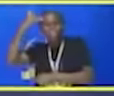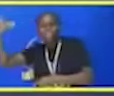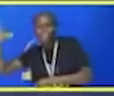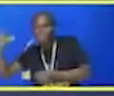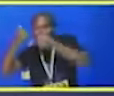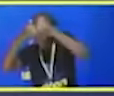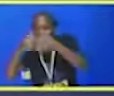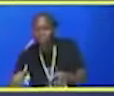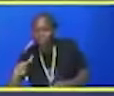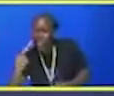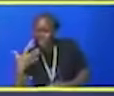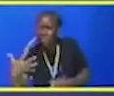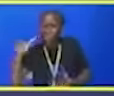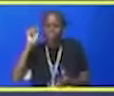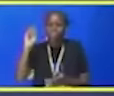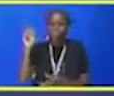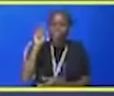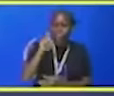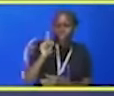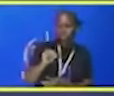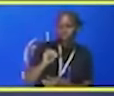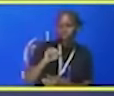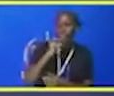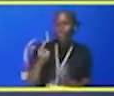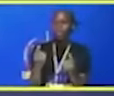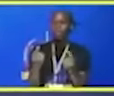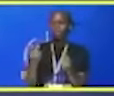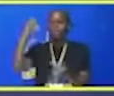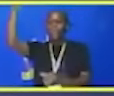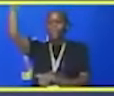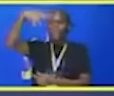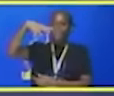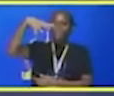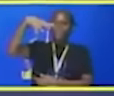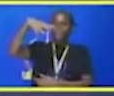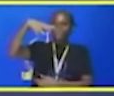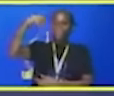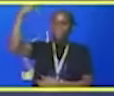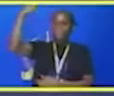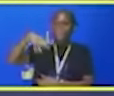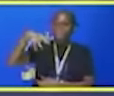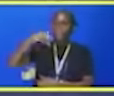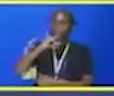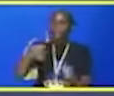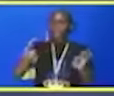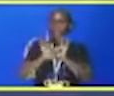thing is light. Light. Light.